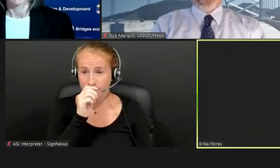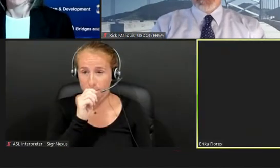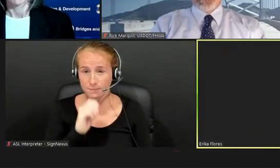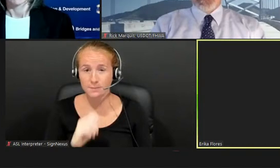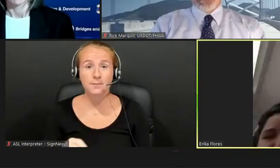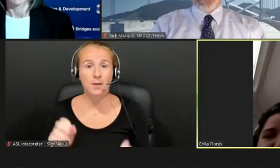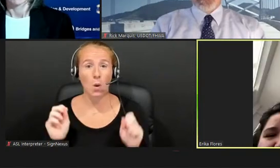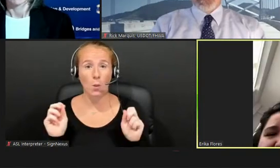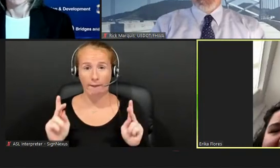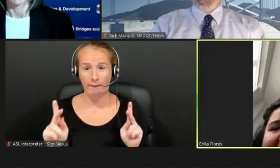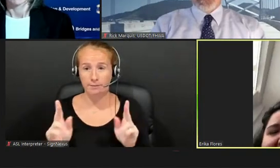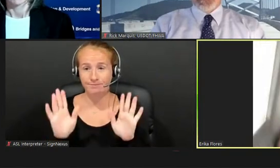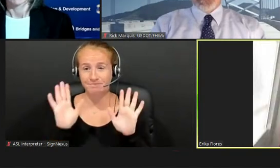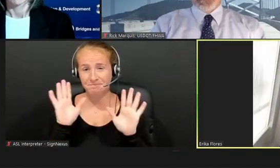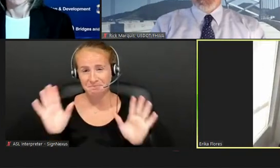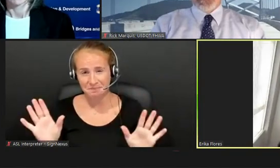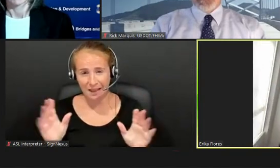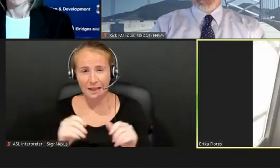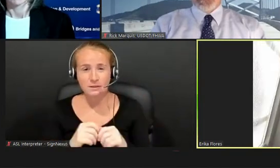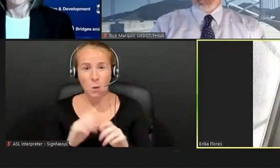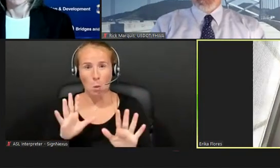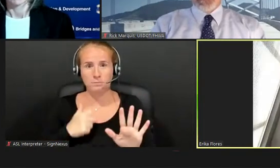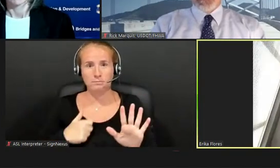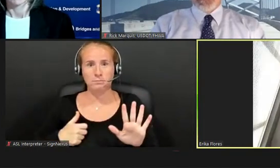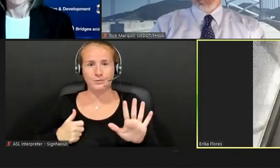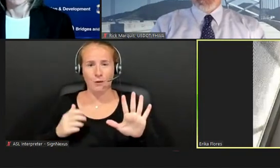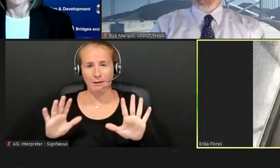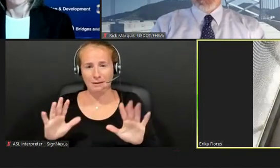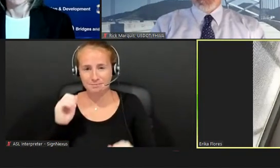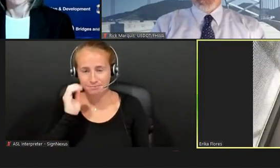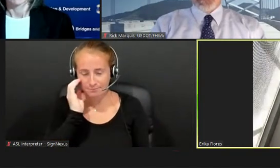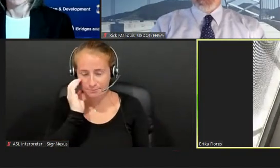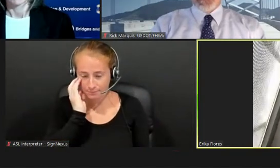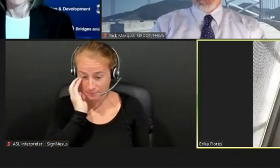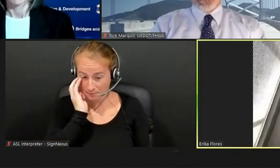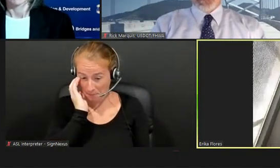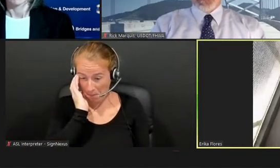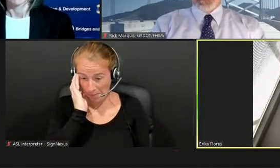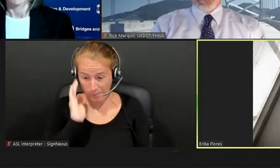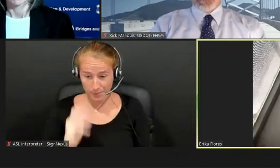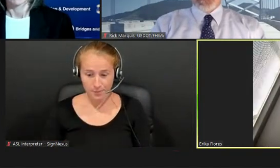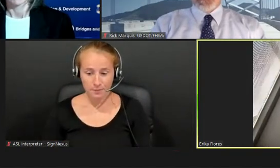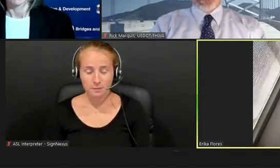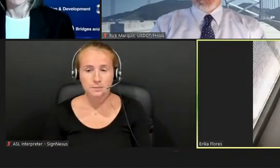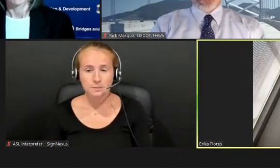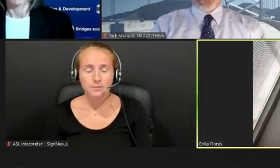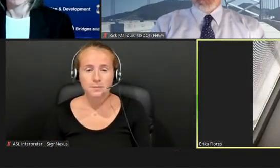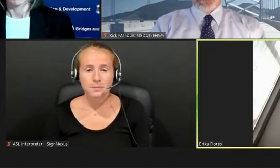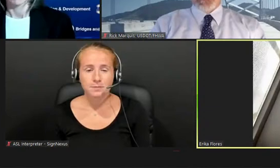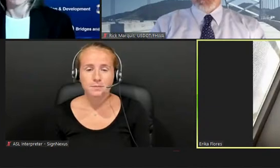okay um hi oh sorry one second